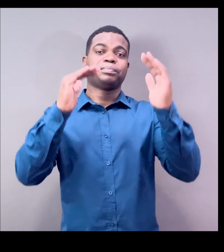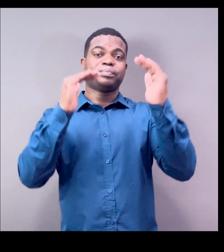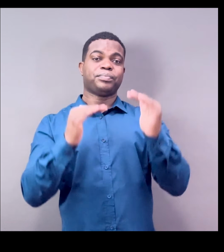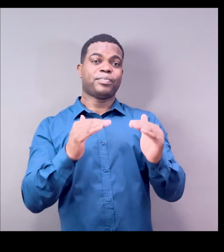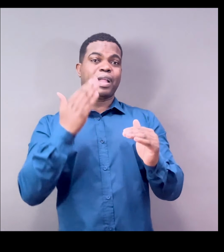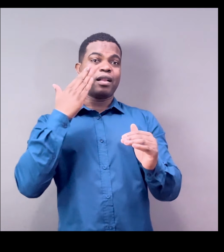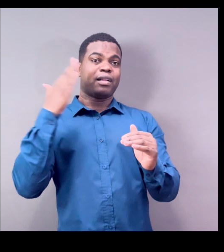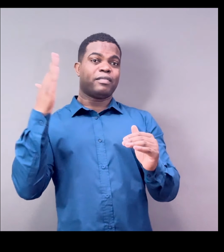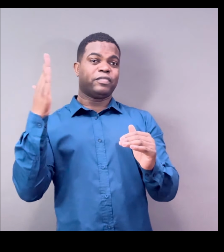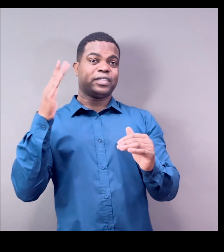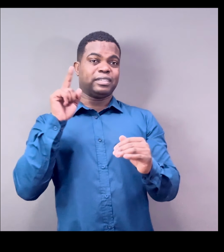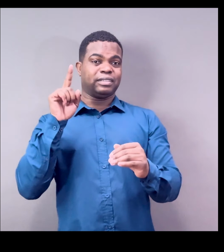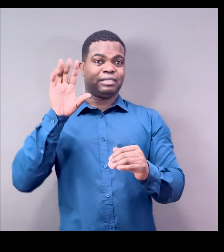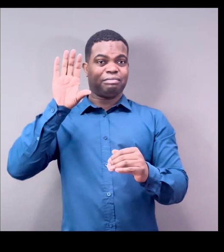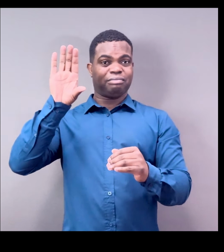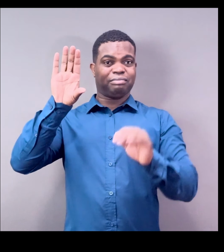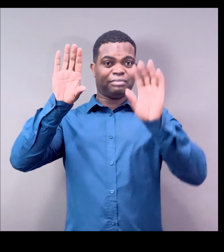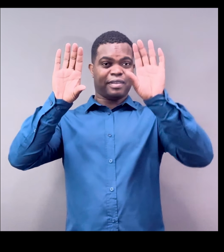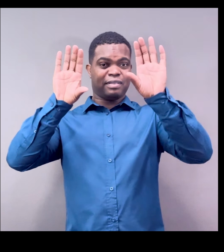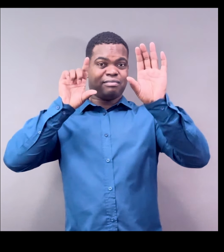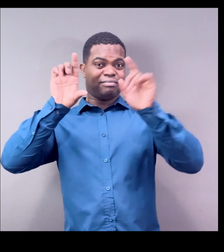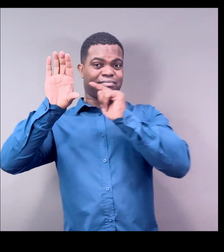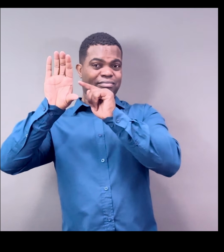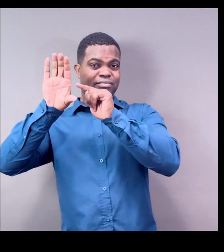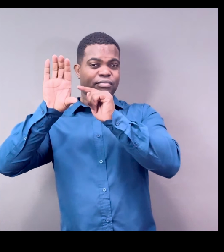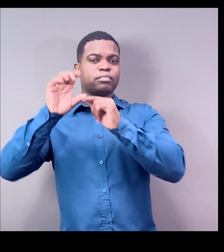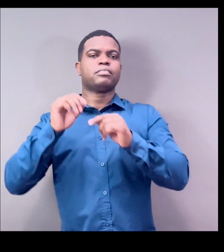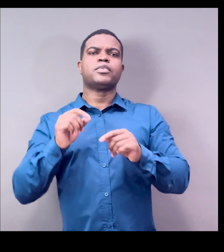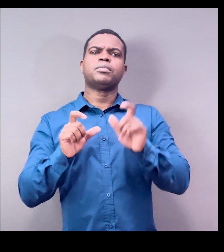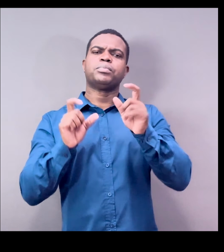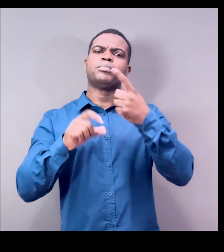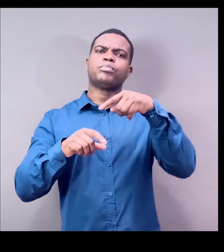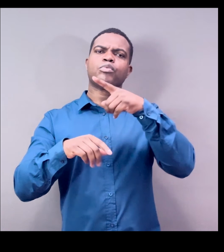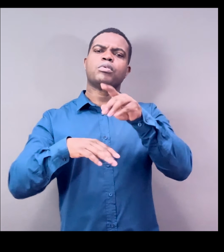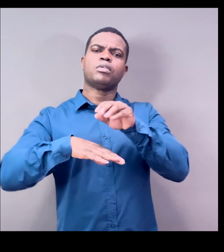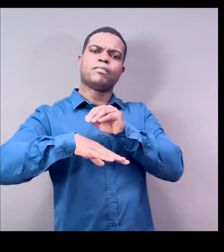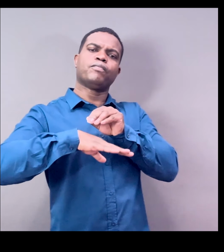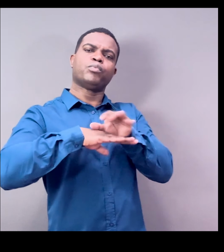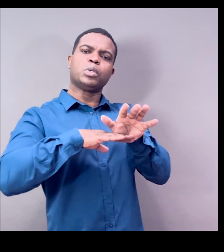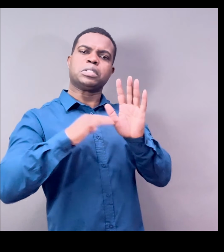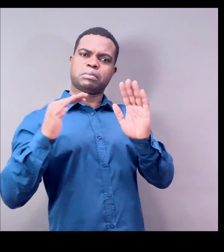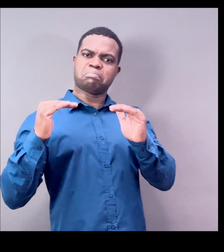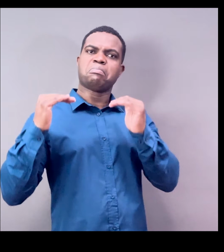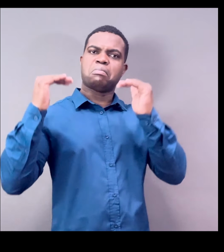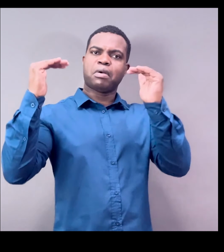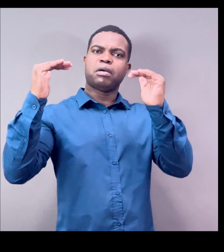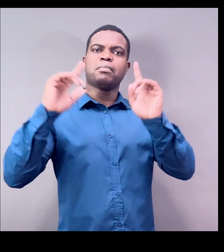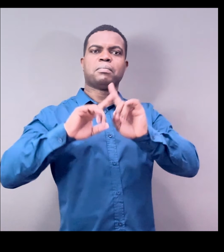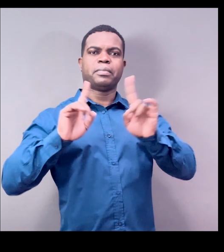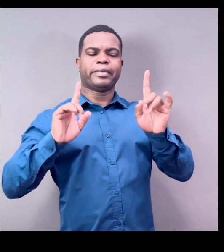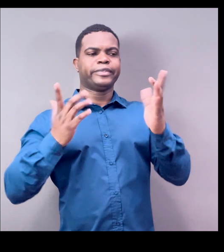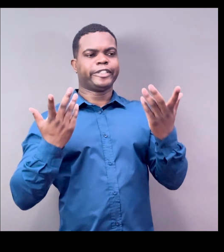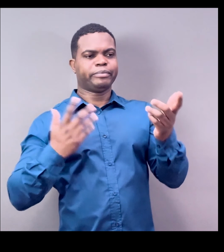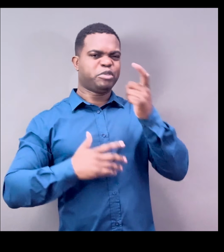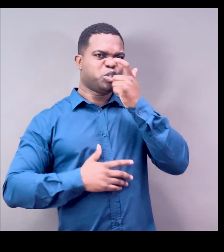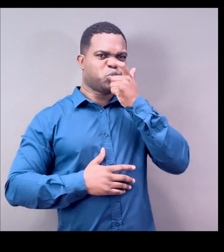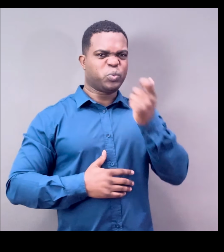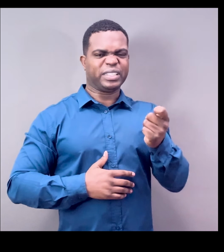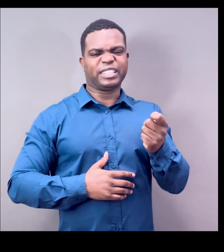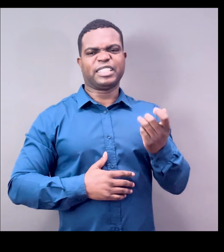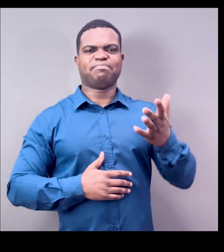the left upper quadrant, who are the people with high influence and low interest.